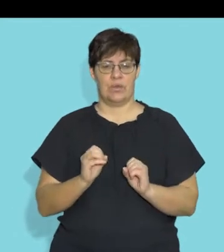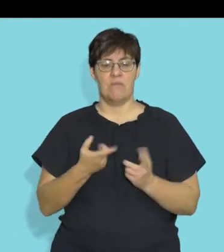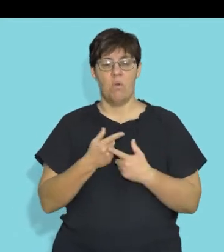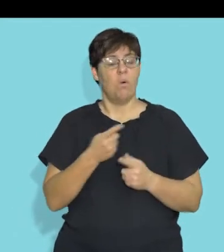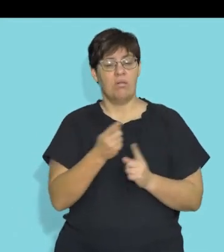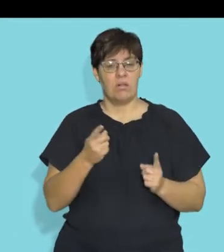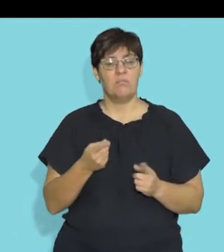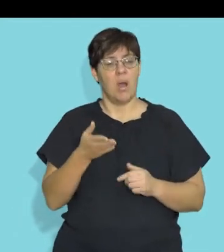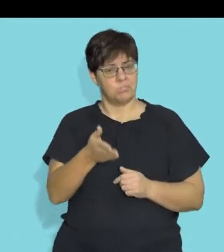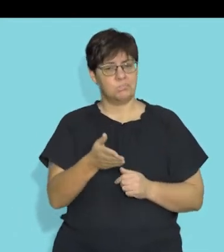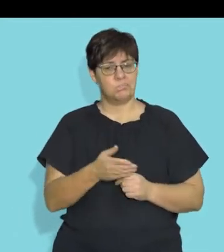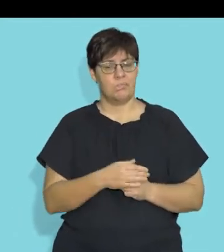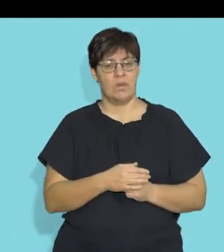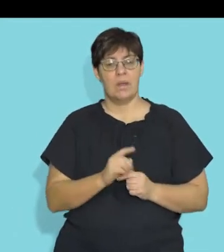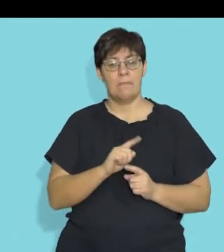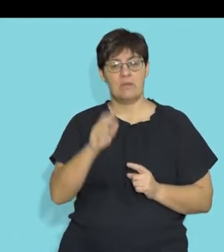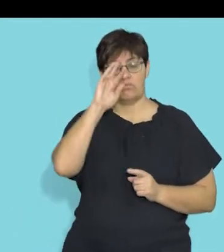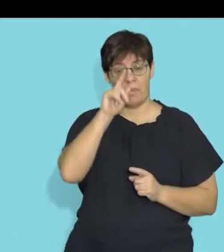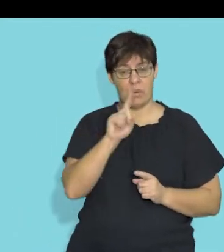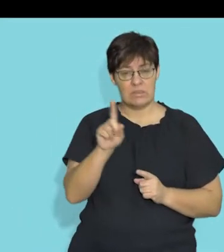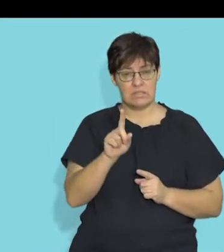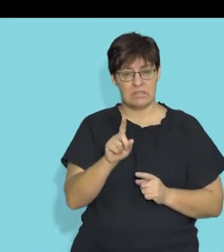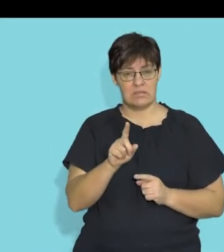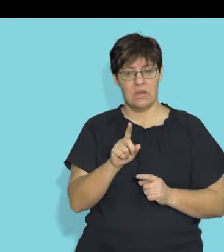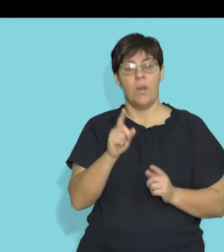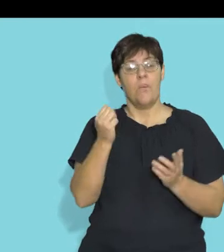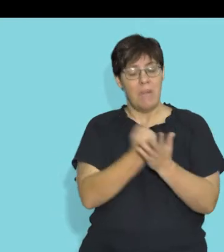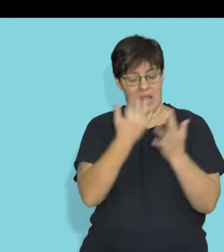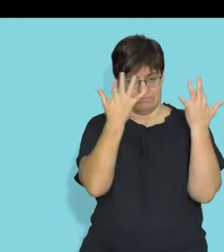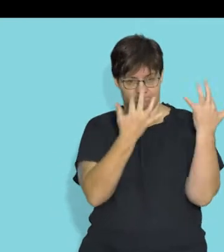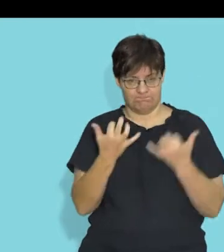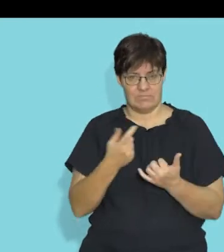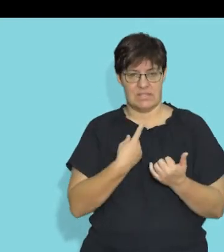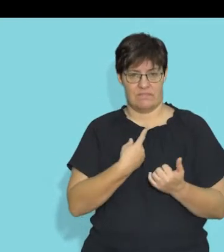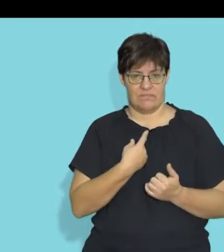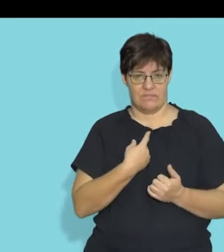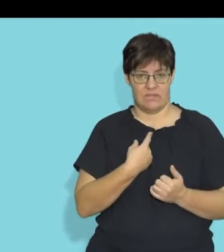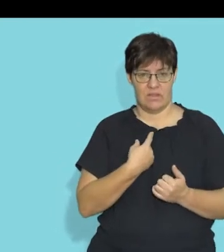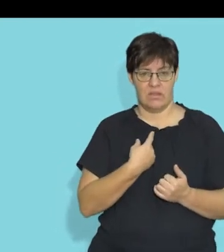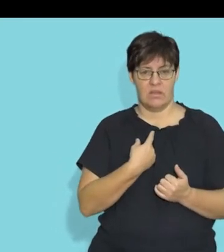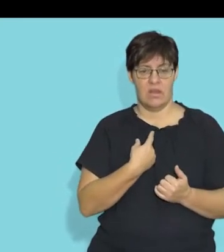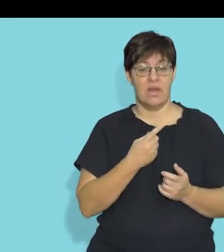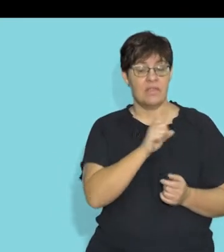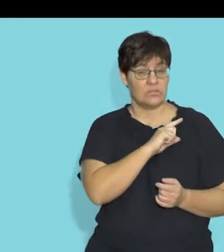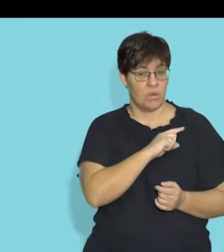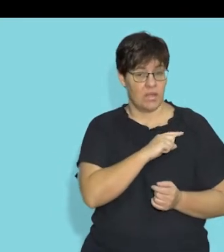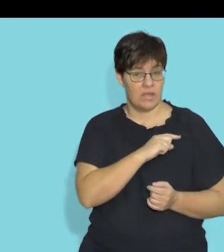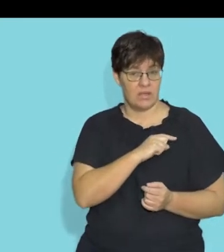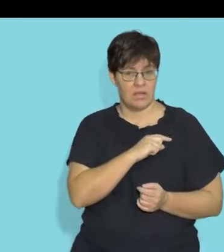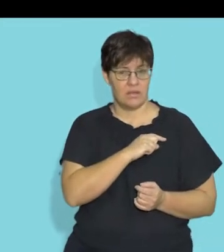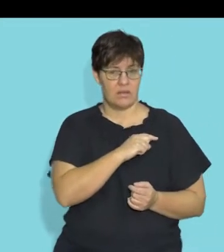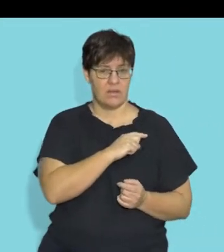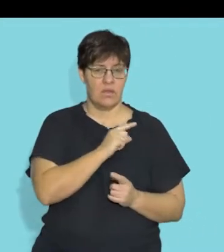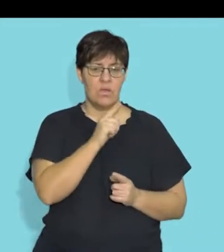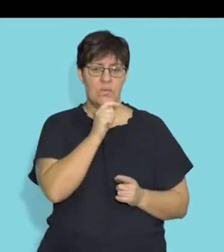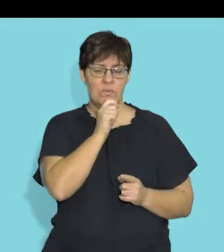for our purposes, it's there, but remember, it has to be calculated. And therefore,